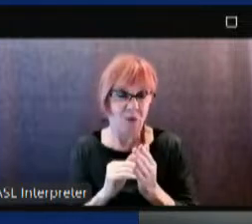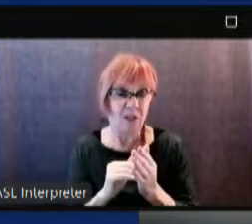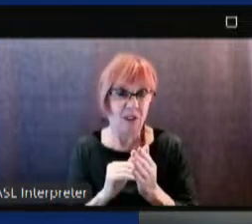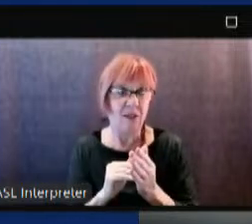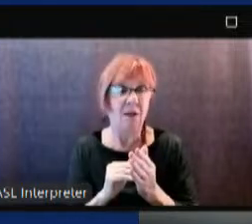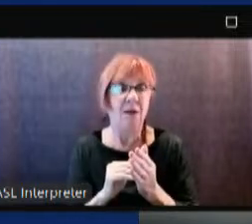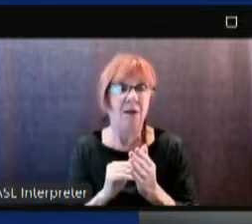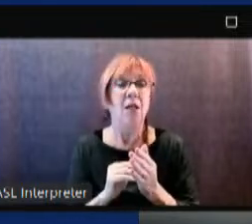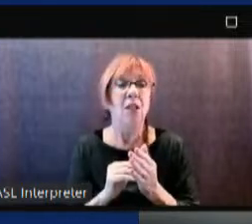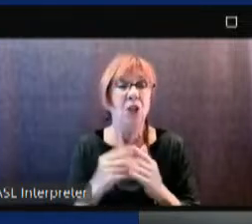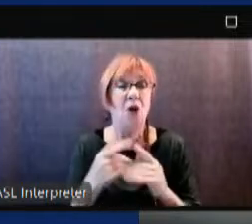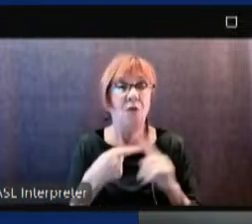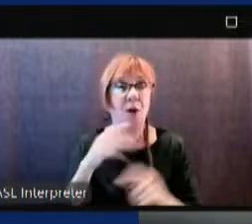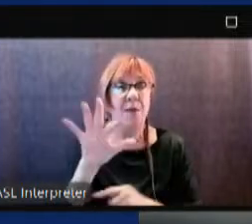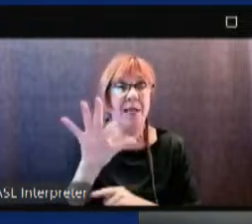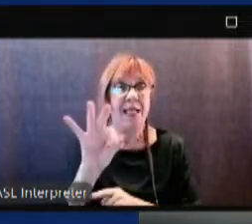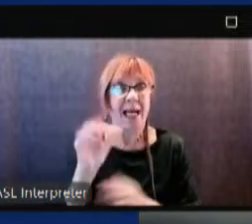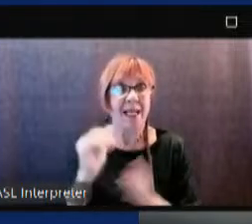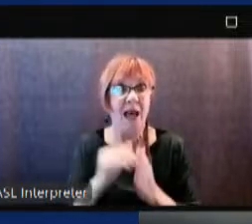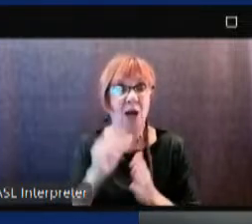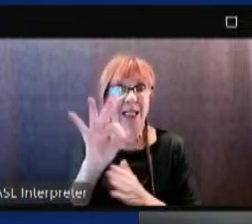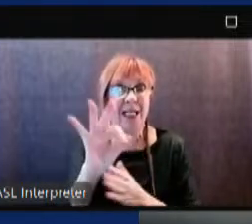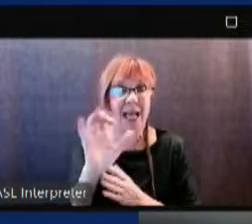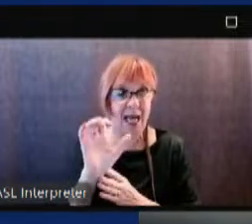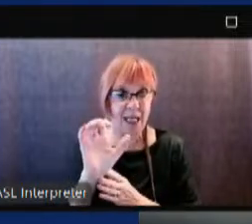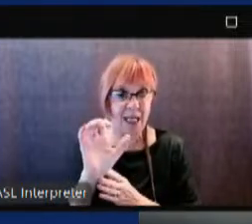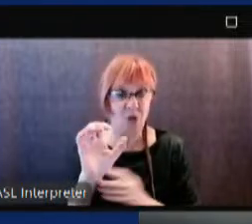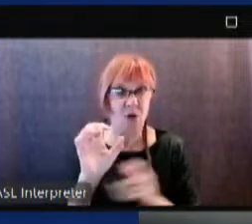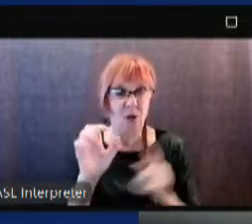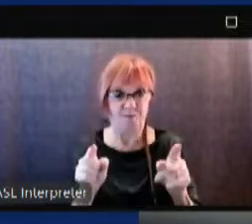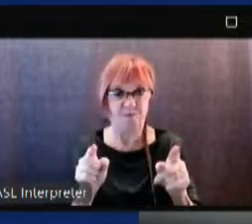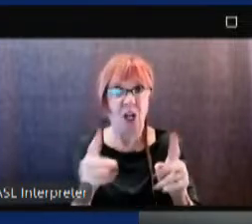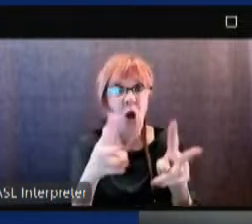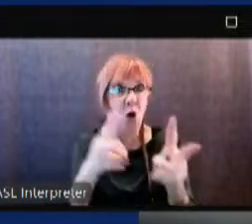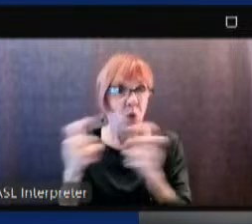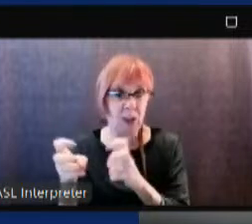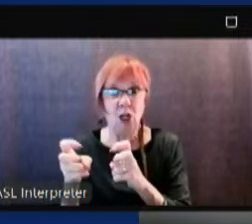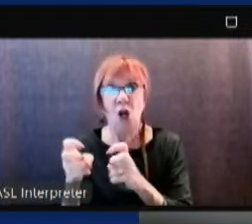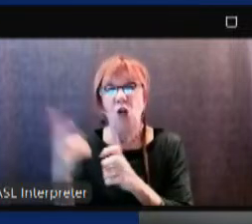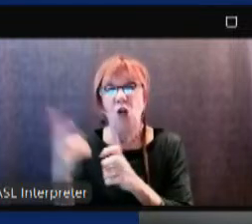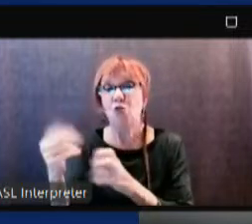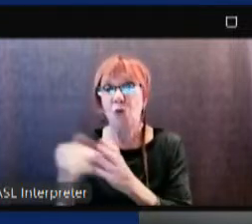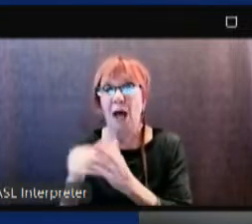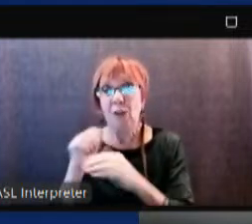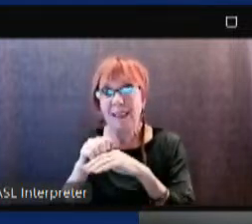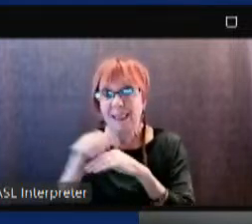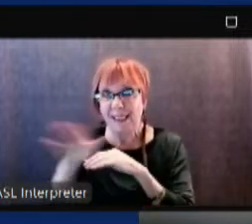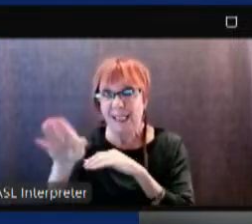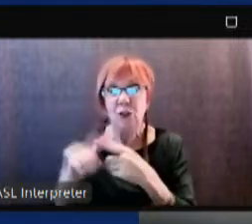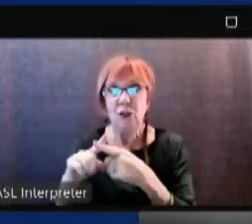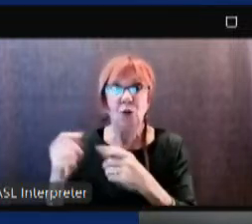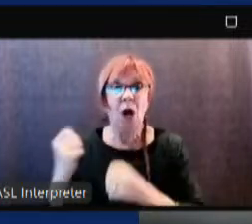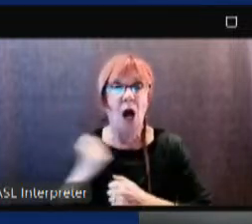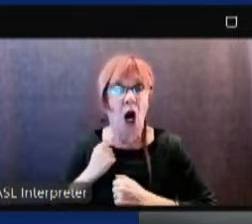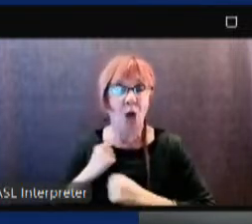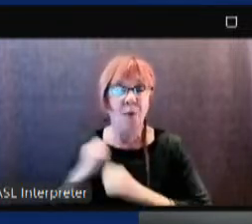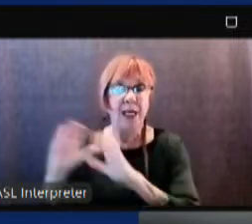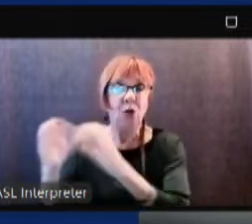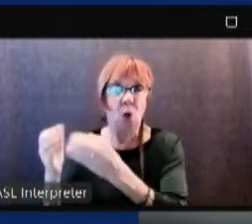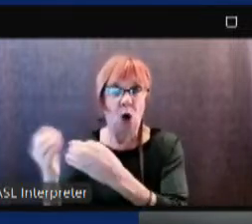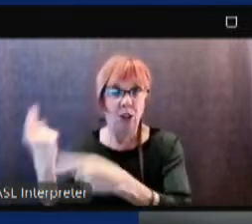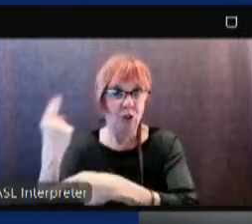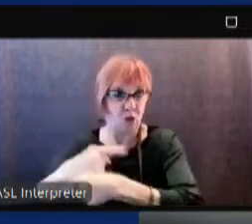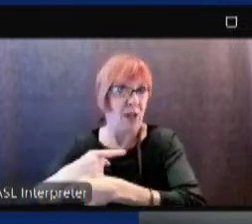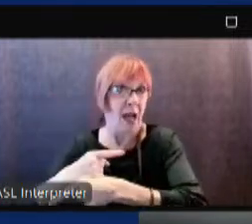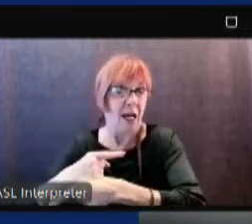of those 9,900, we transmitted over 2,000 ROEs to Army Corps today. So a question has come